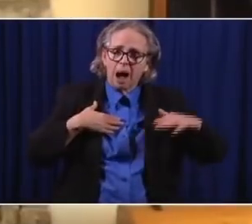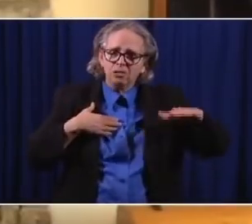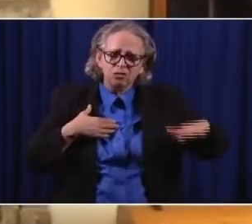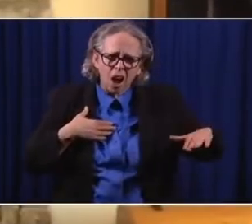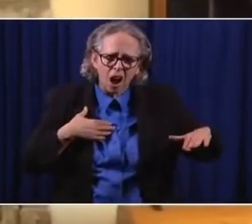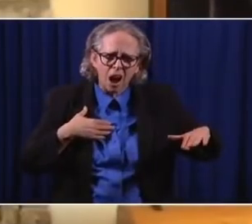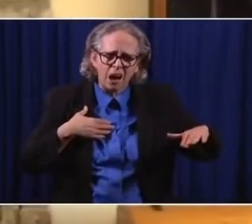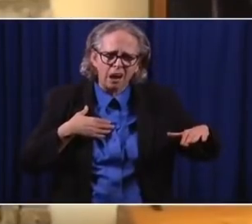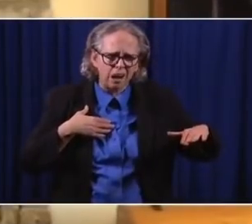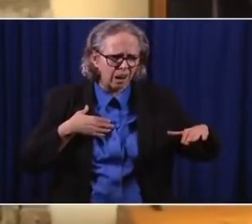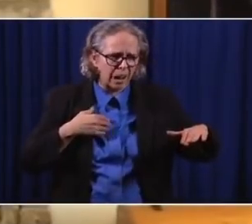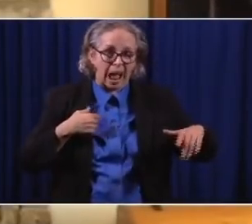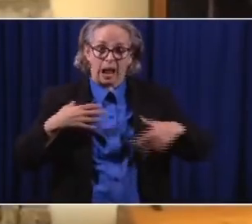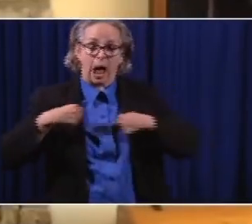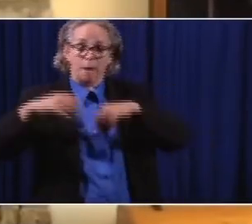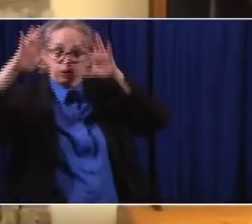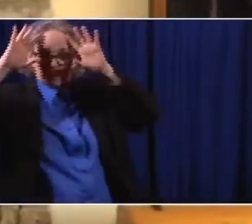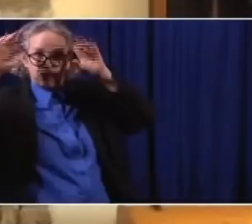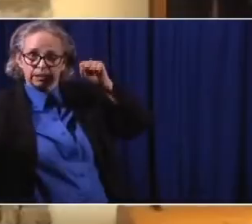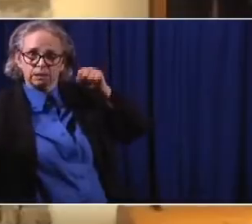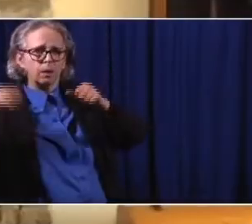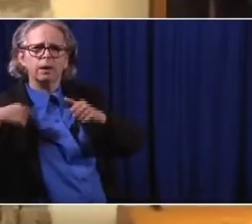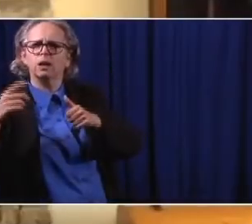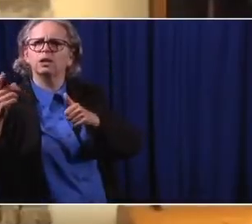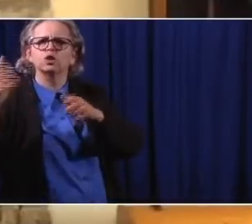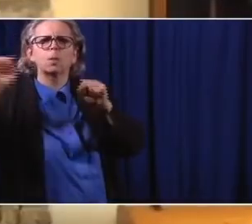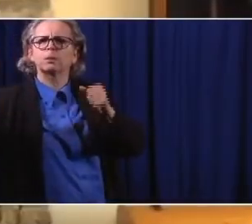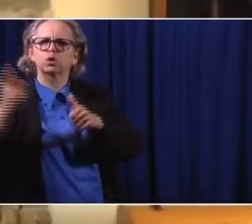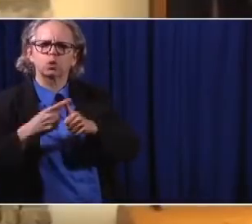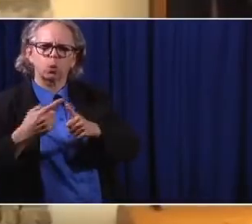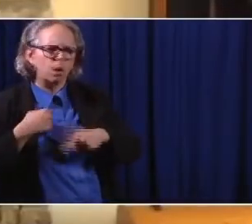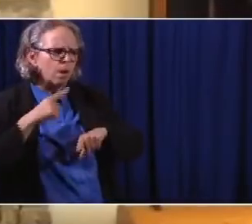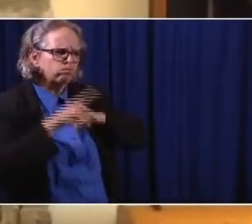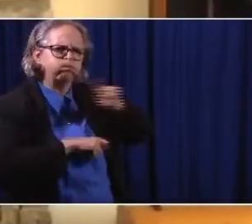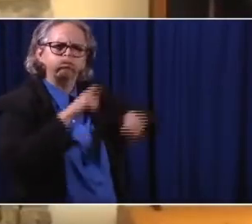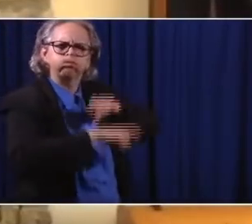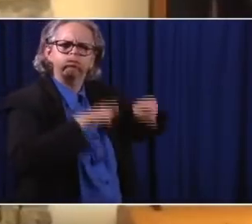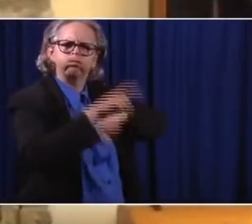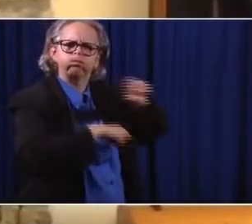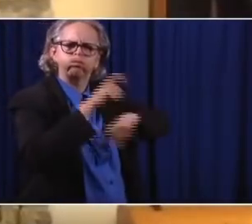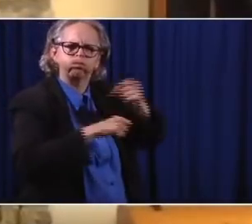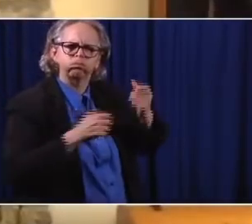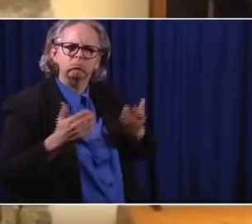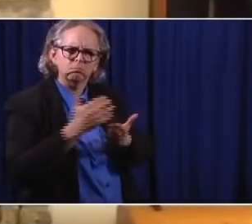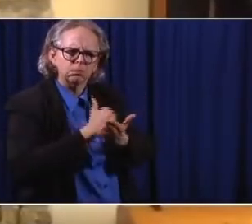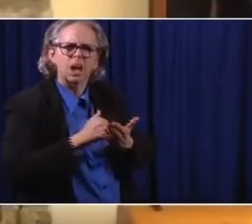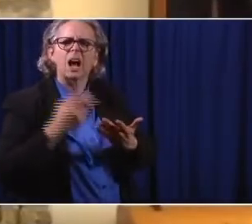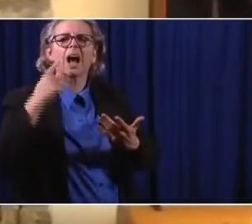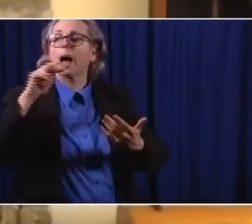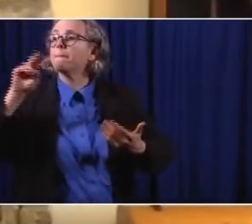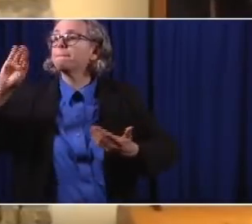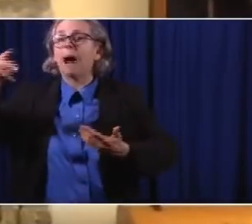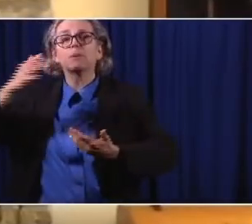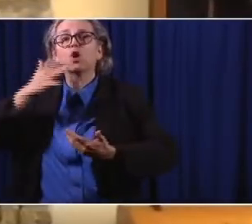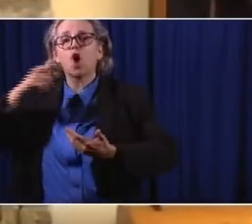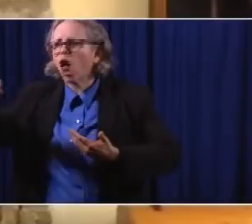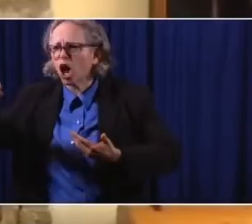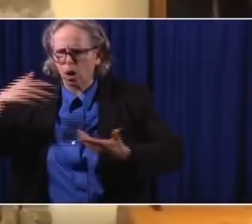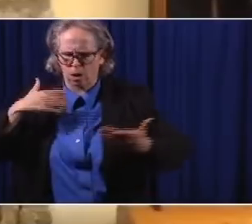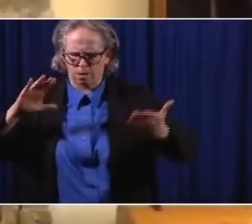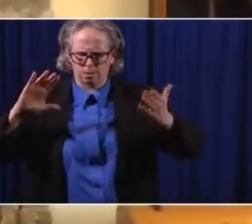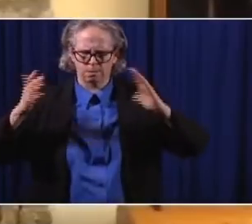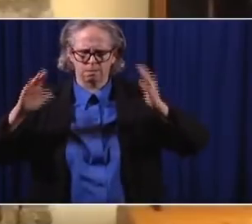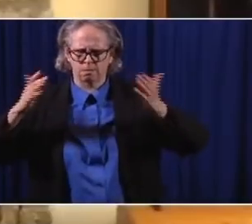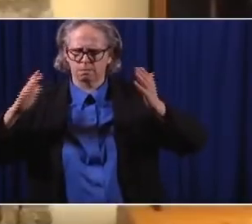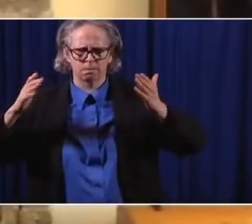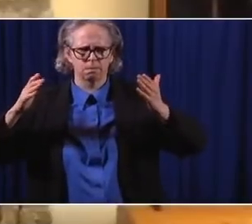gather all the information I could. I would look at the color code because that tells you, overall what's going on in your